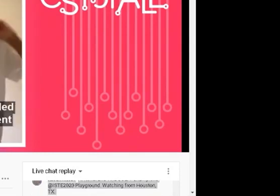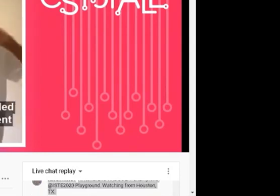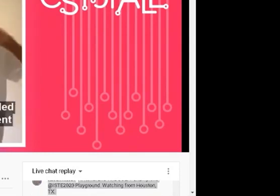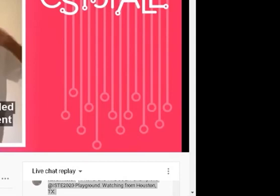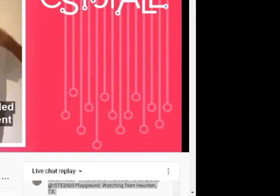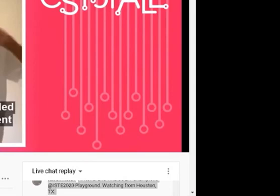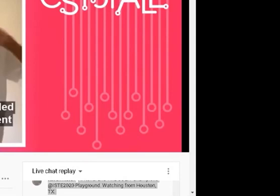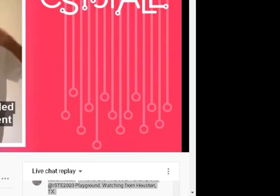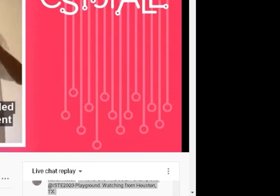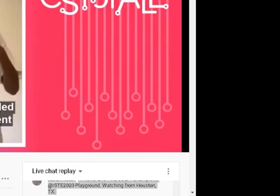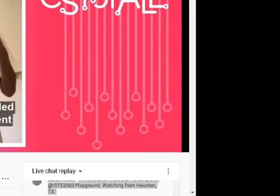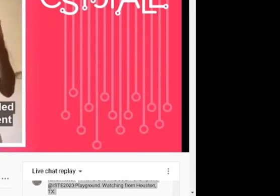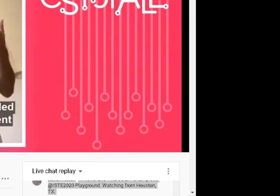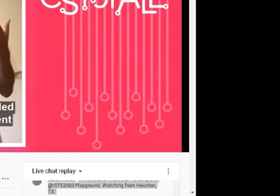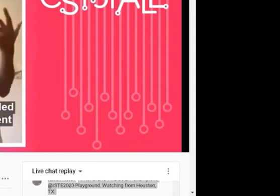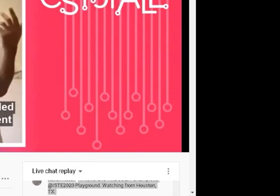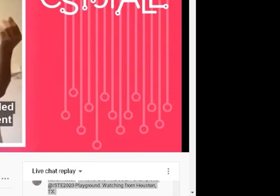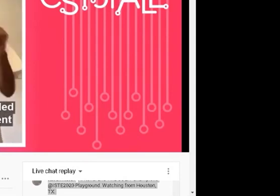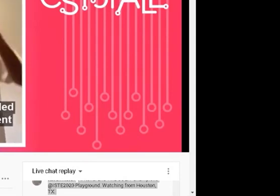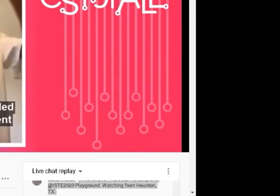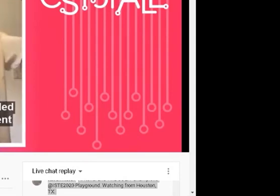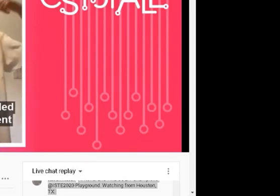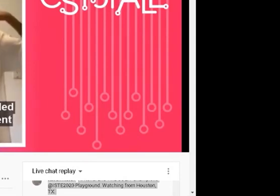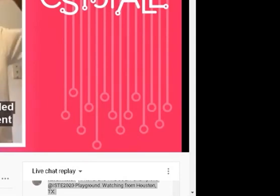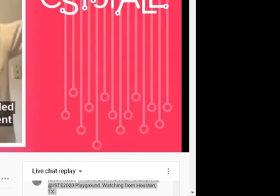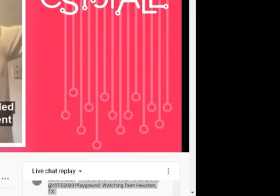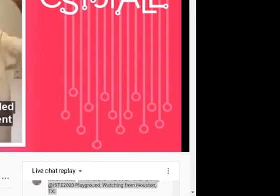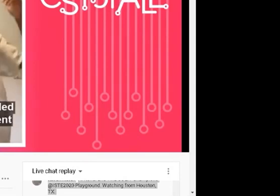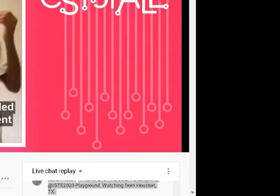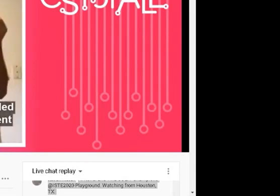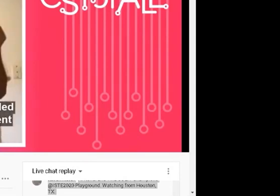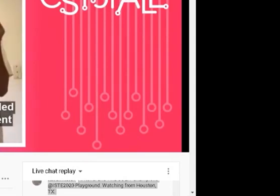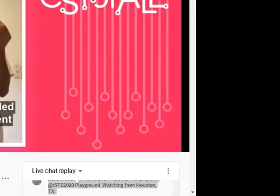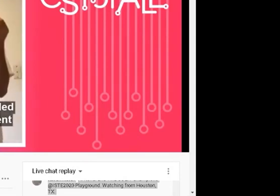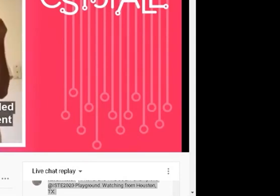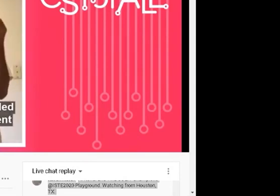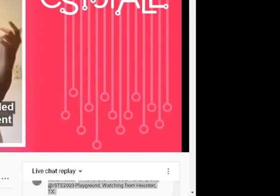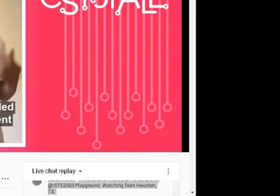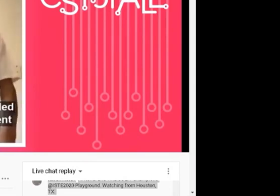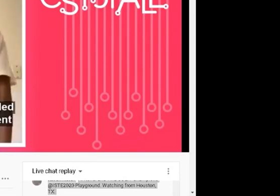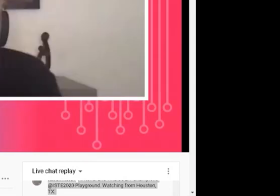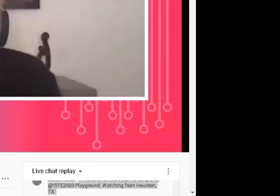How did you get everything you needed to successfully invent Scratch?